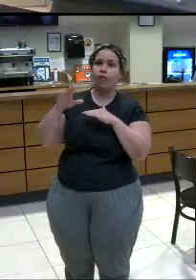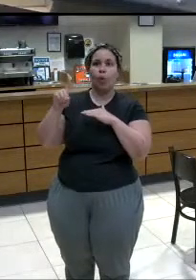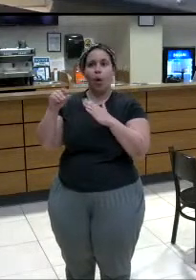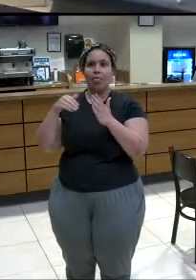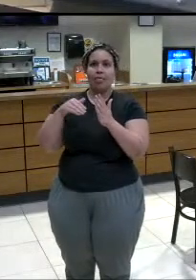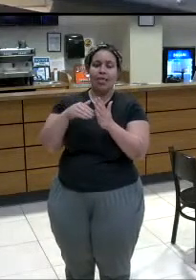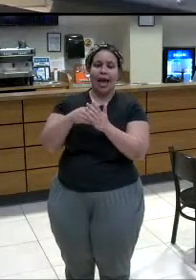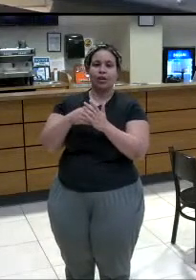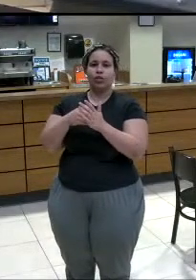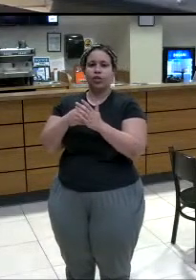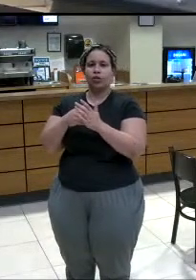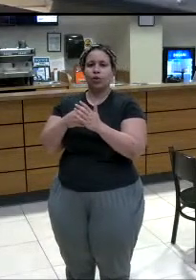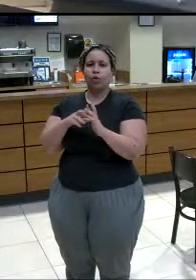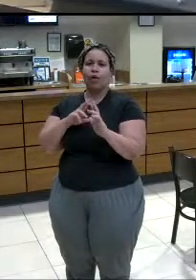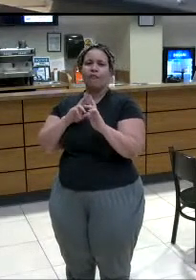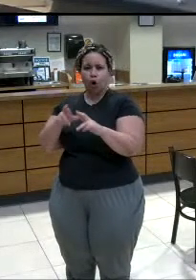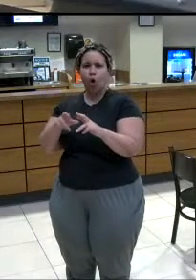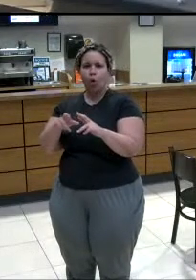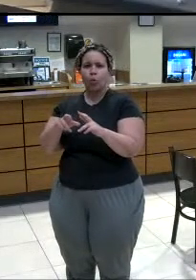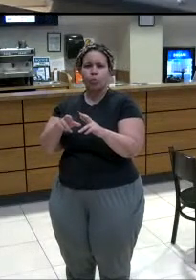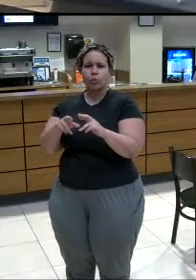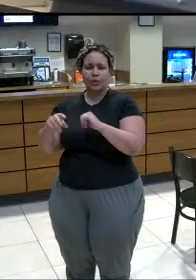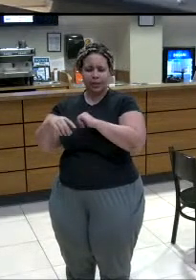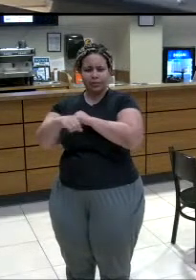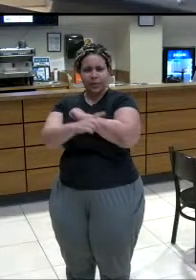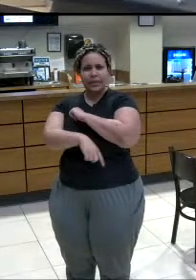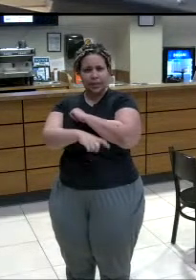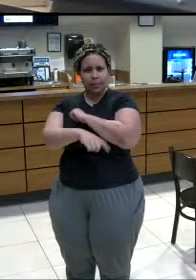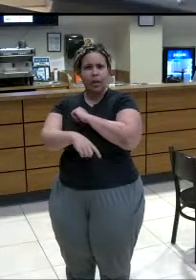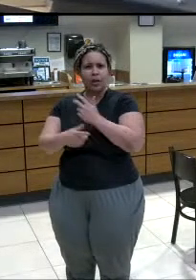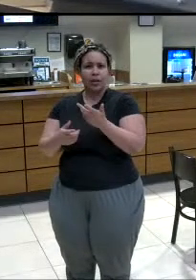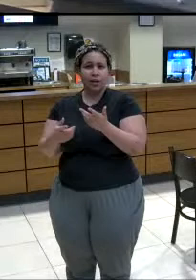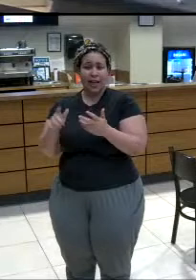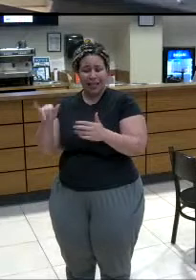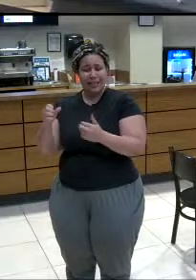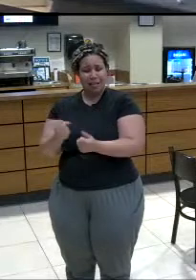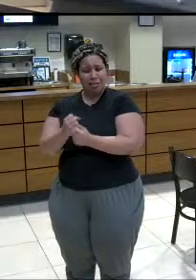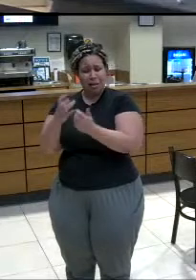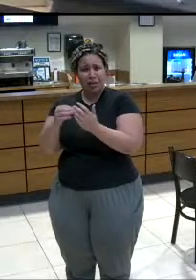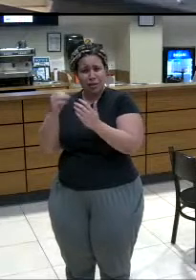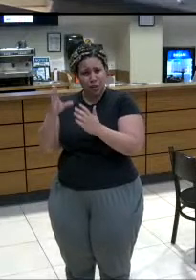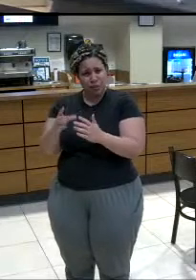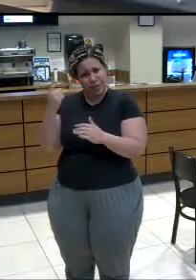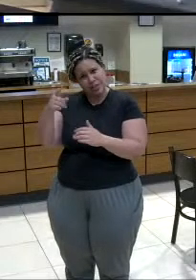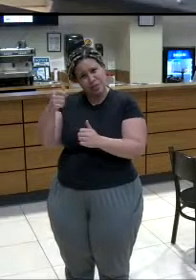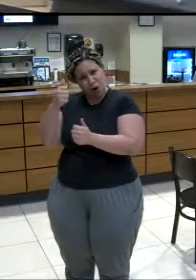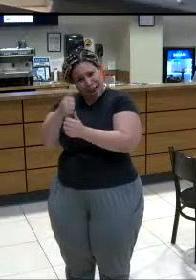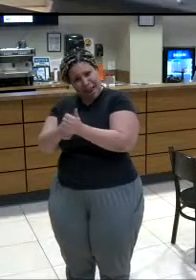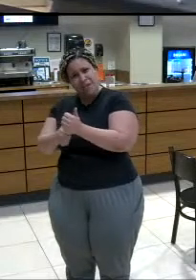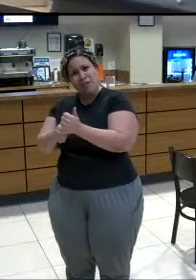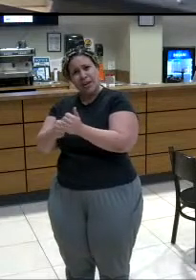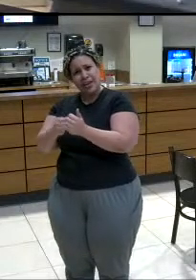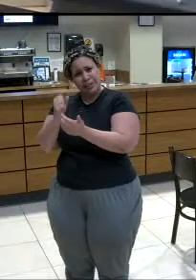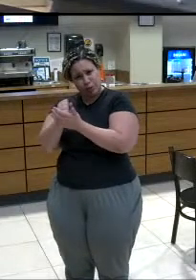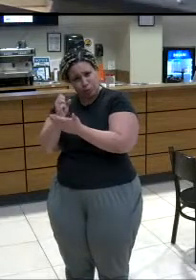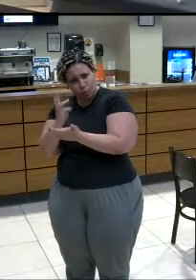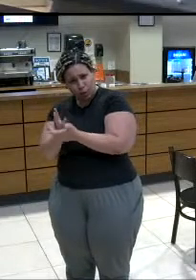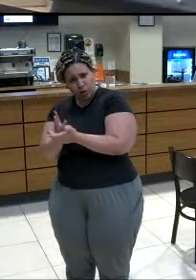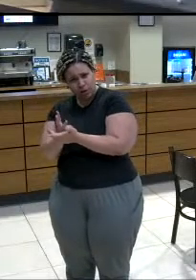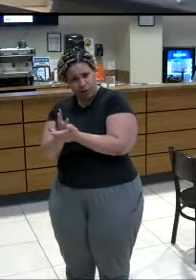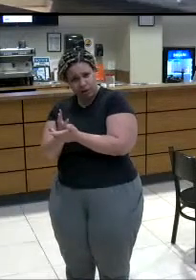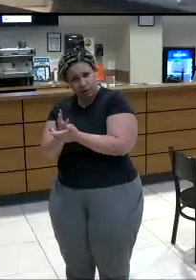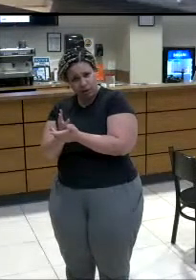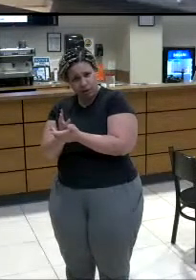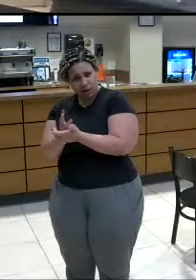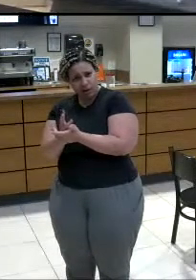and so that's a lot of students per social worker, and so I just wanted to